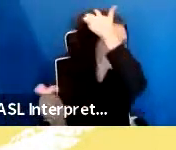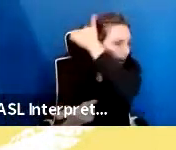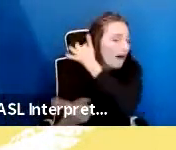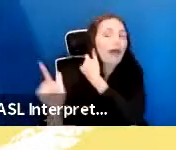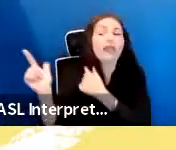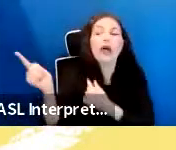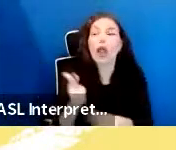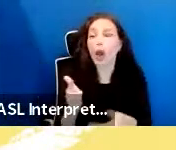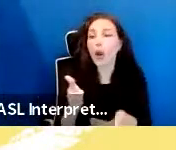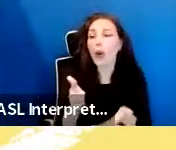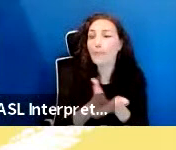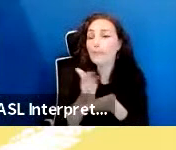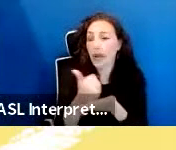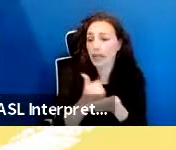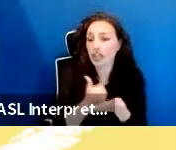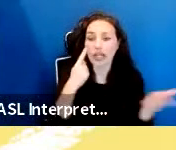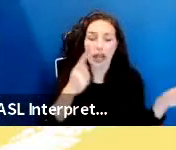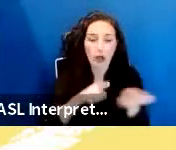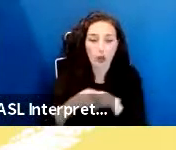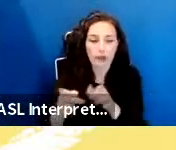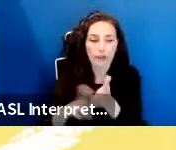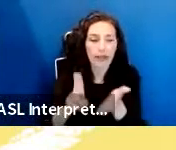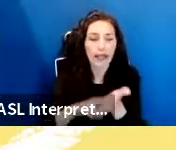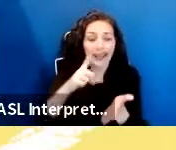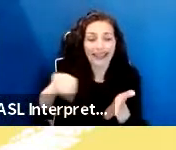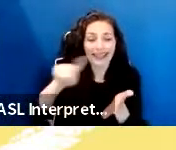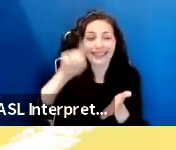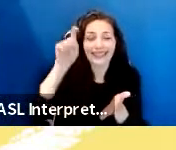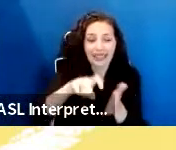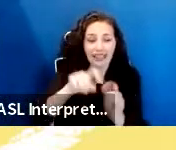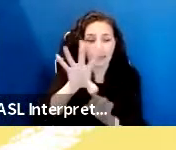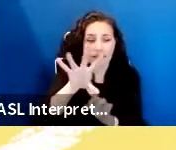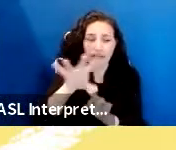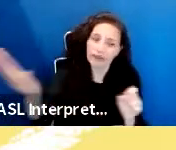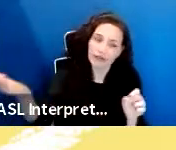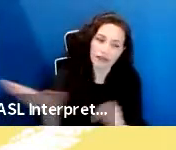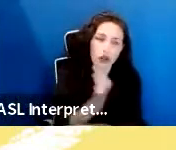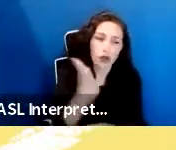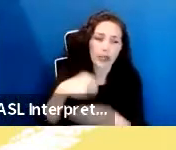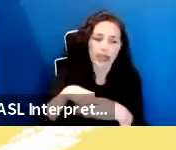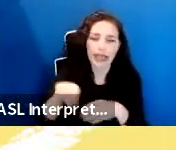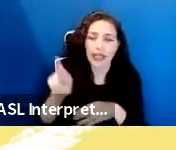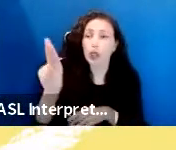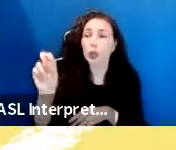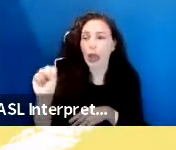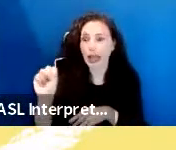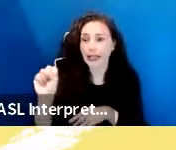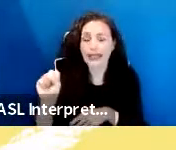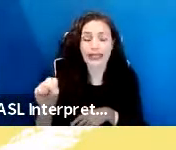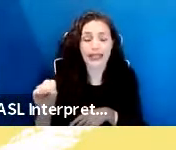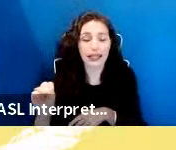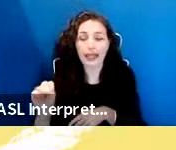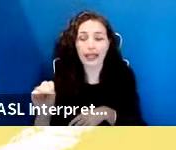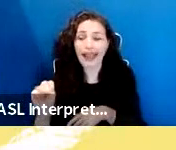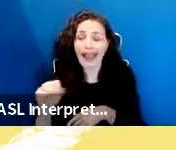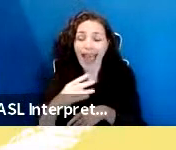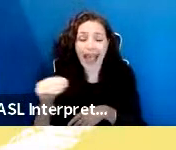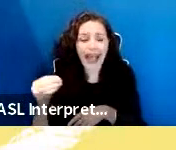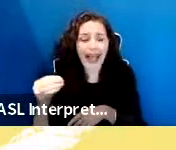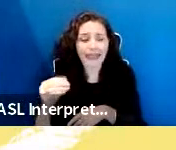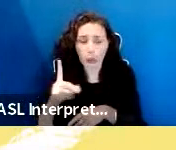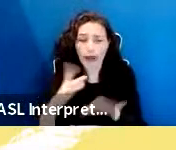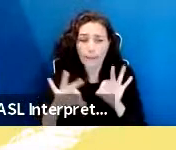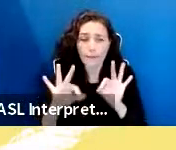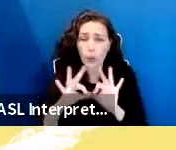budget agreements, these projects have to be shot entirely within the United States. And an